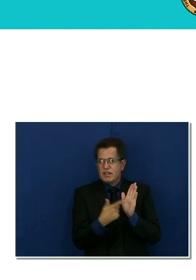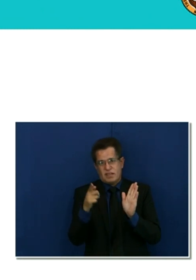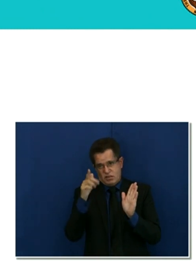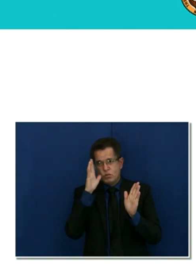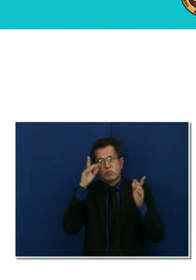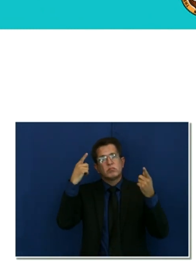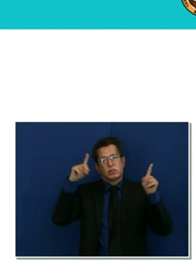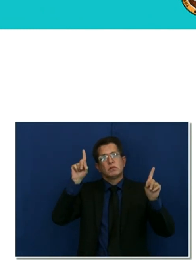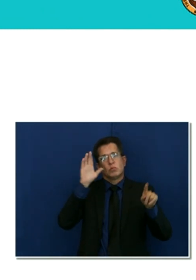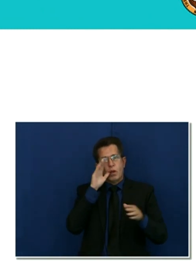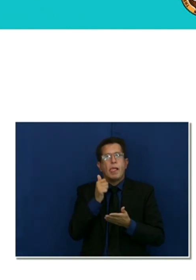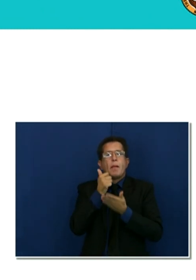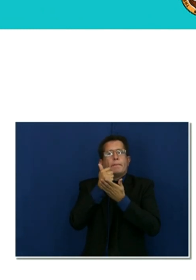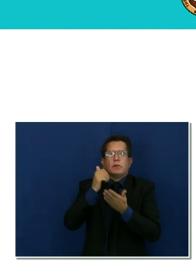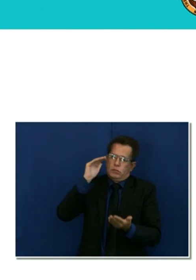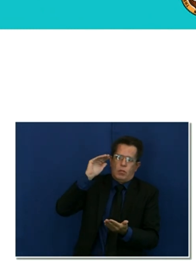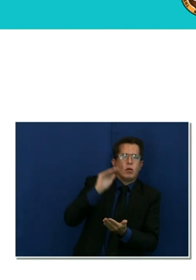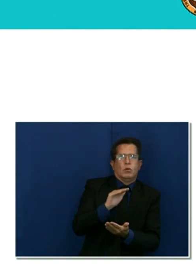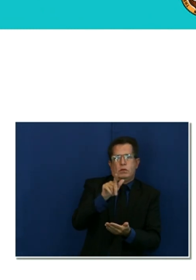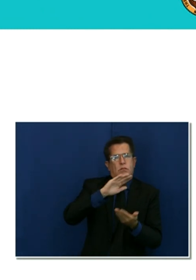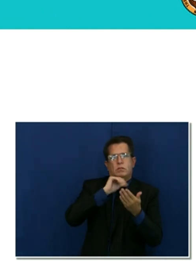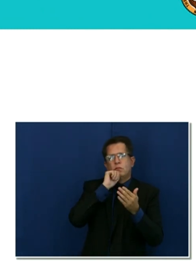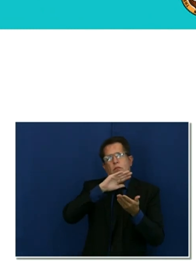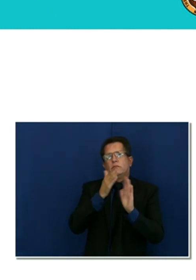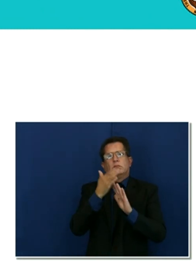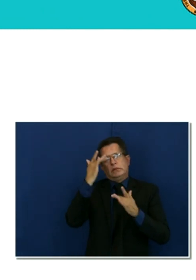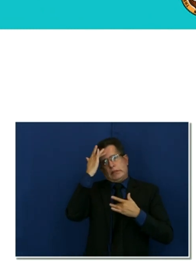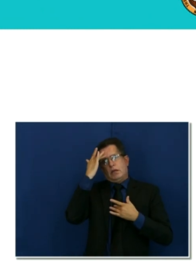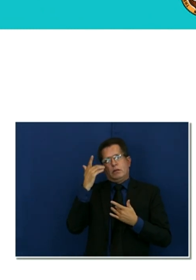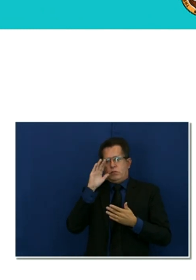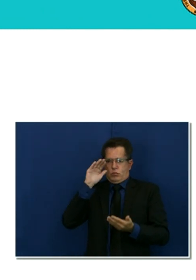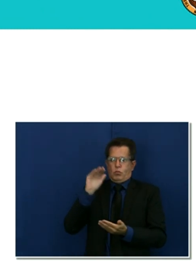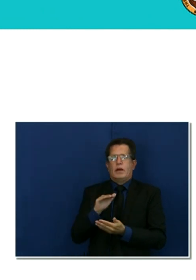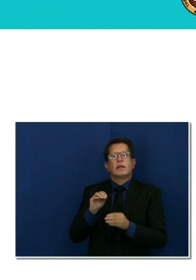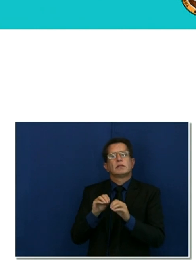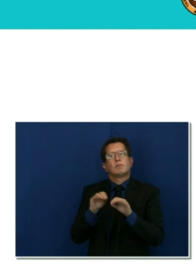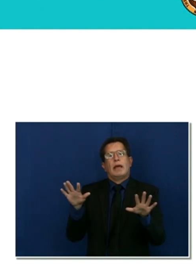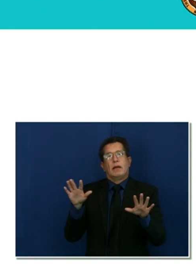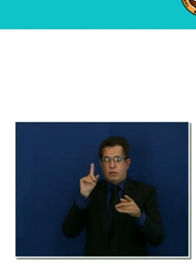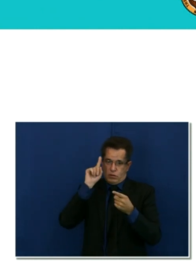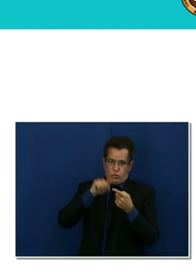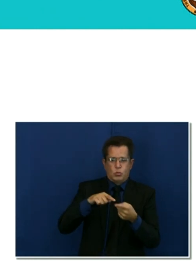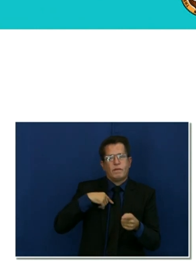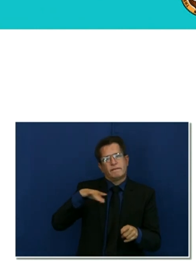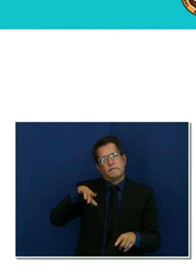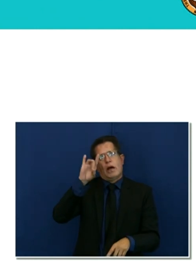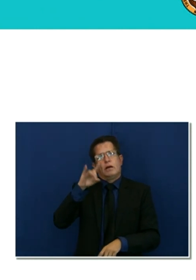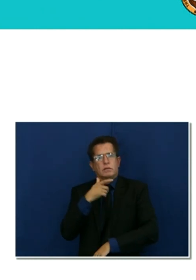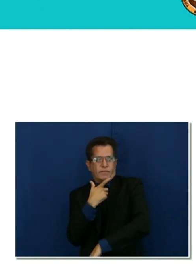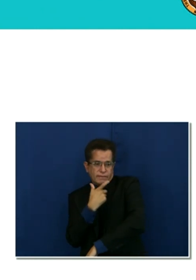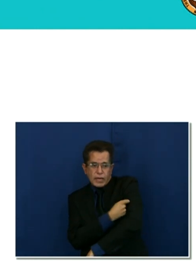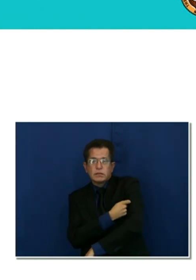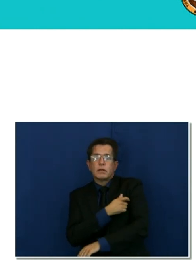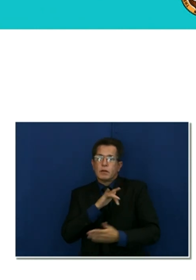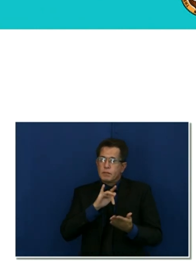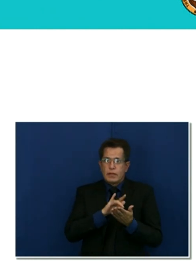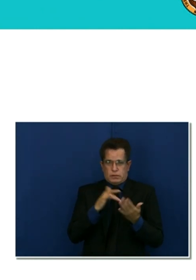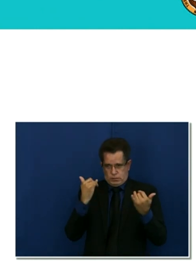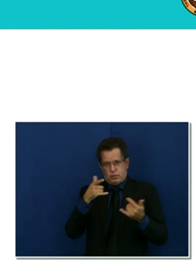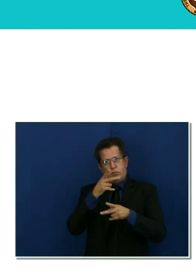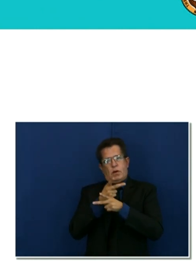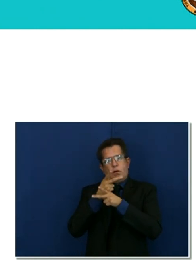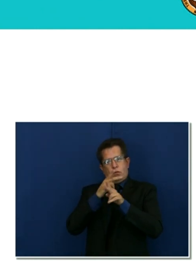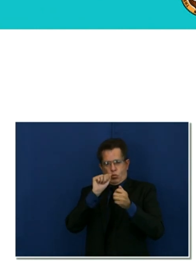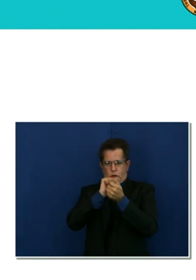be successful to help slow the spread of COVID-19 until a vaccine is available. These include washing